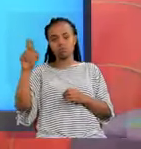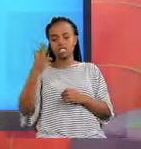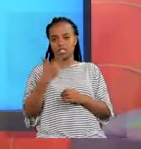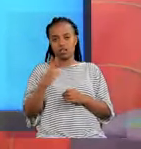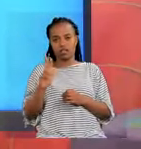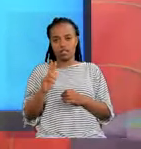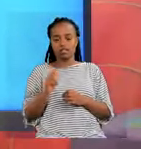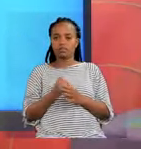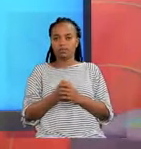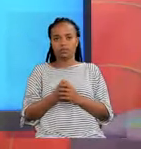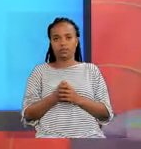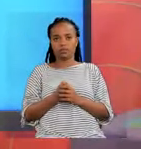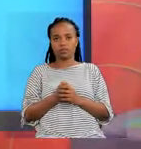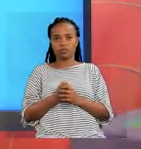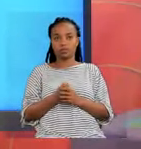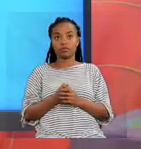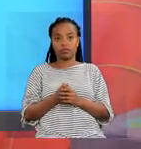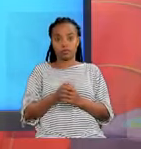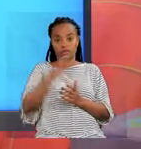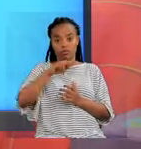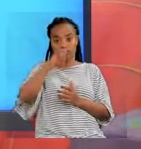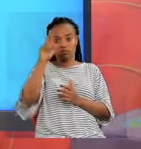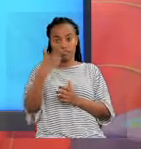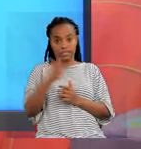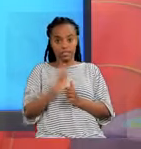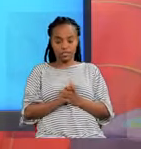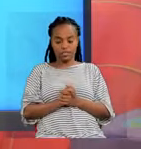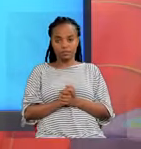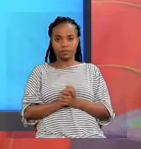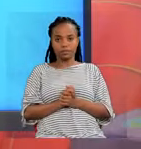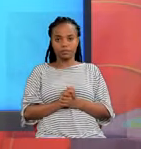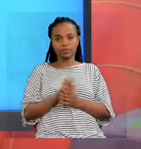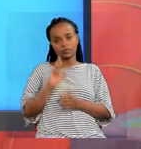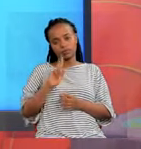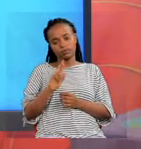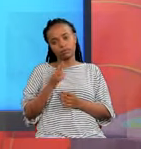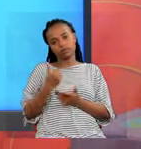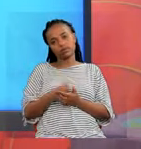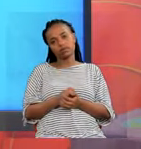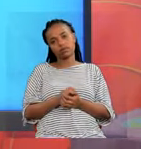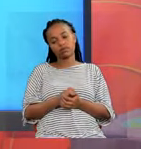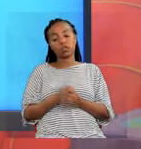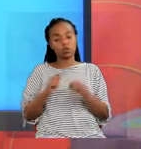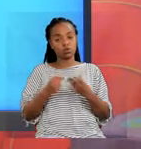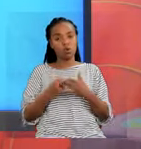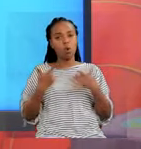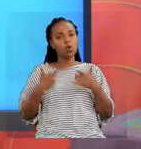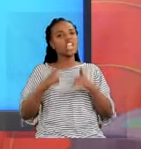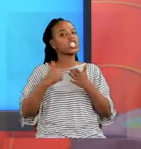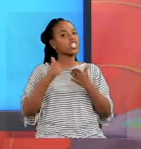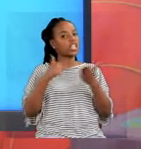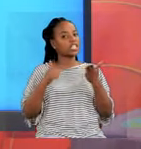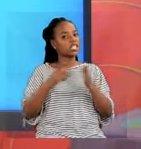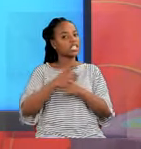13. The square root of this one. So let's check the distance between these